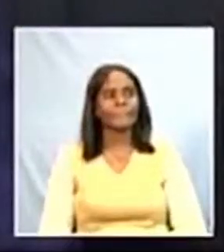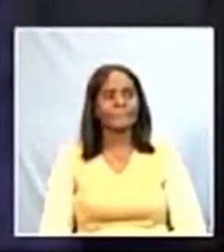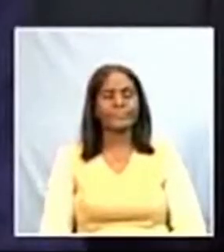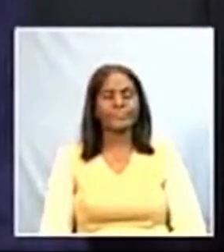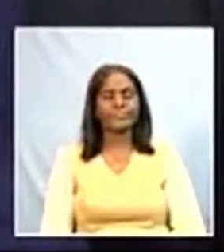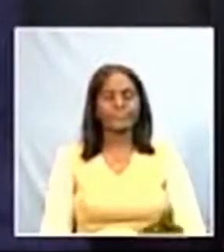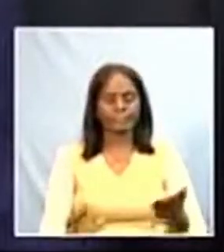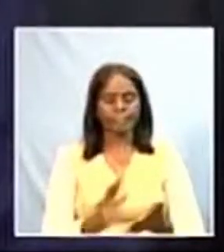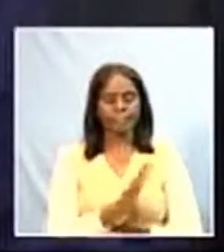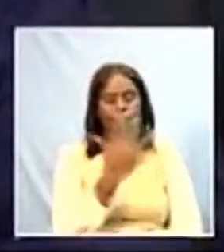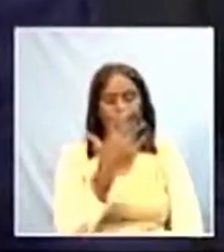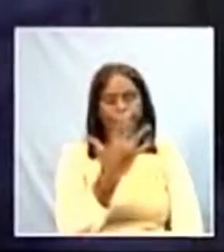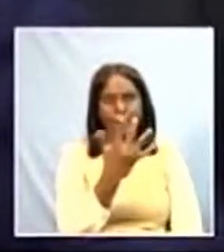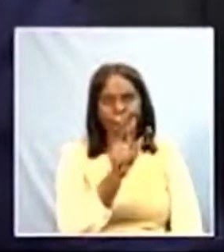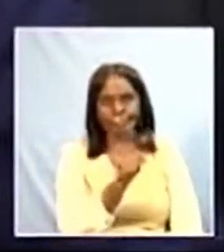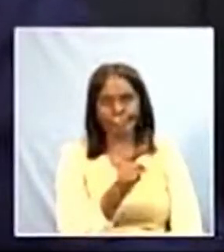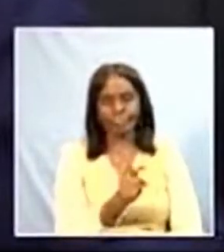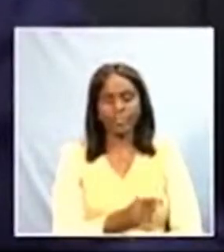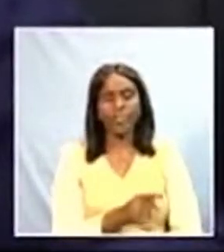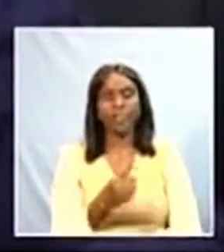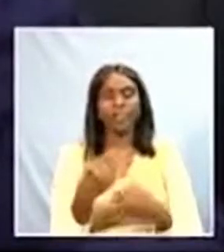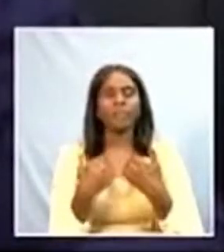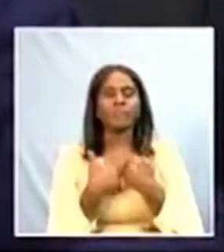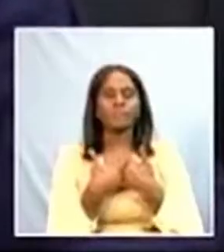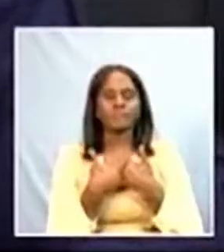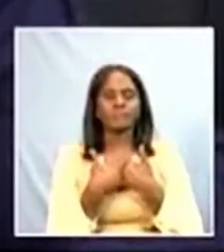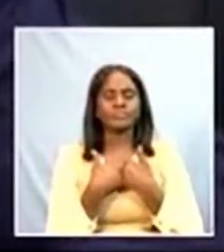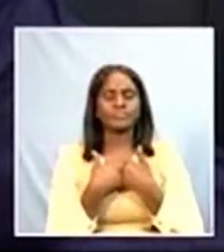Page 5, there's a